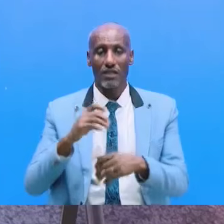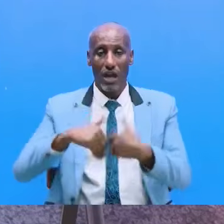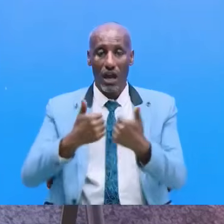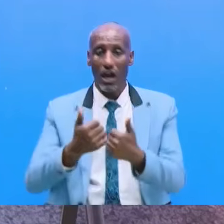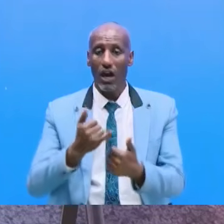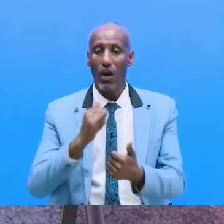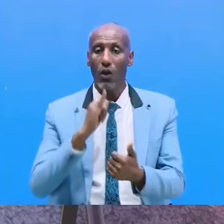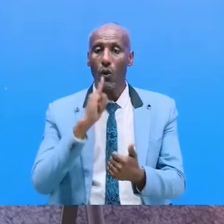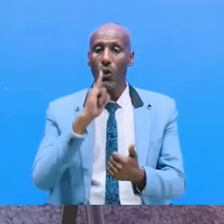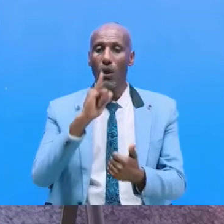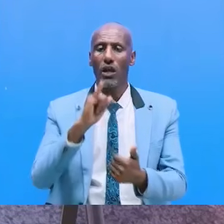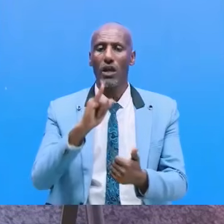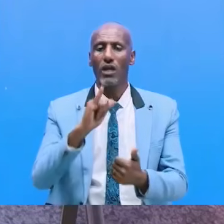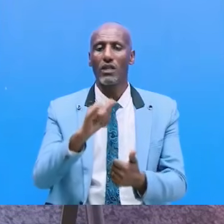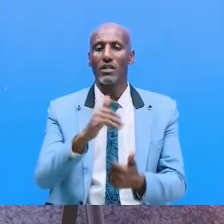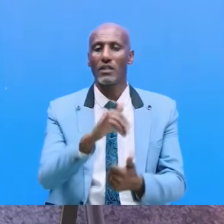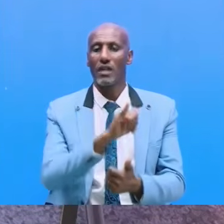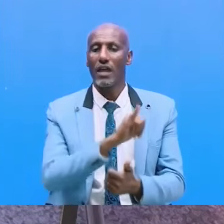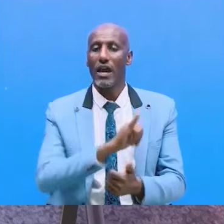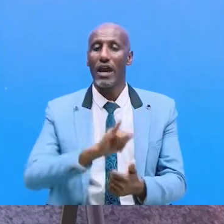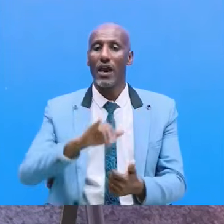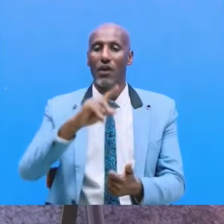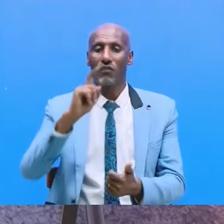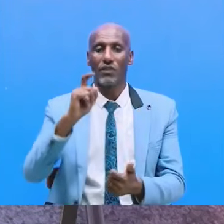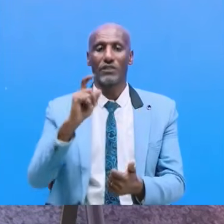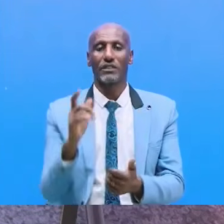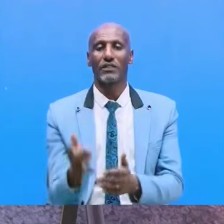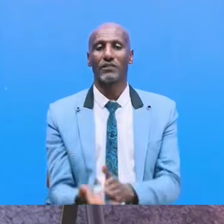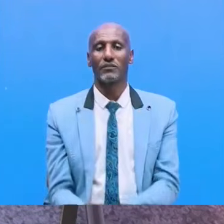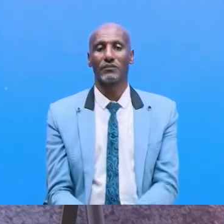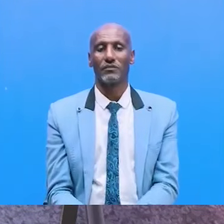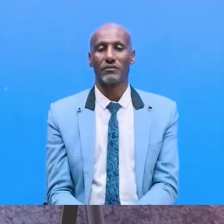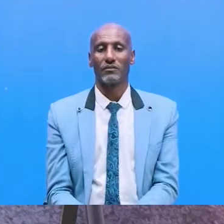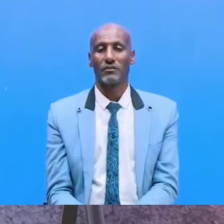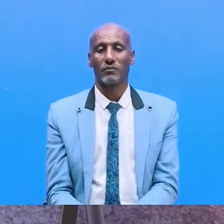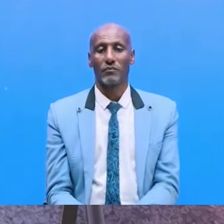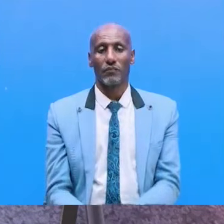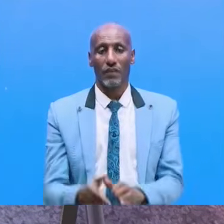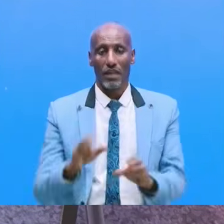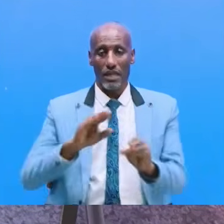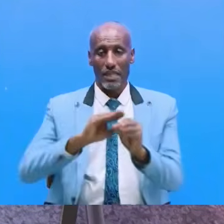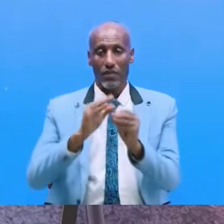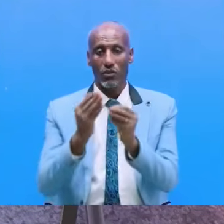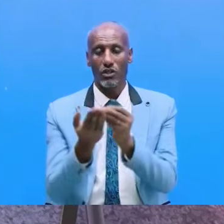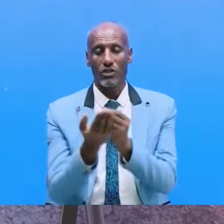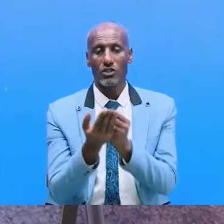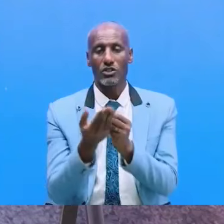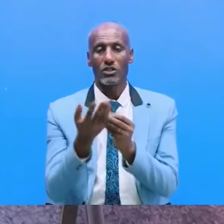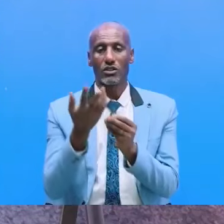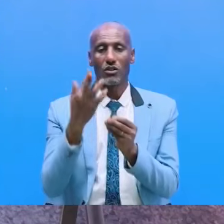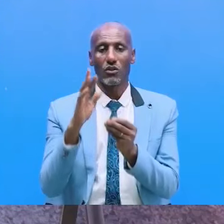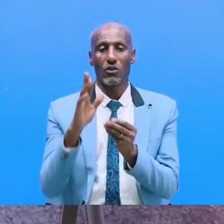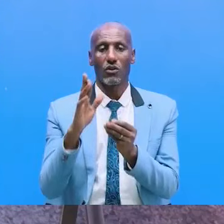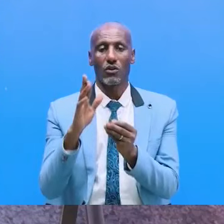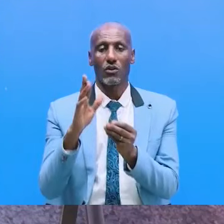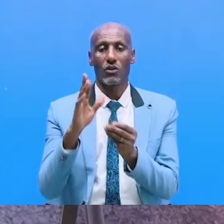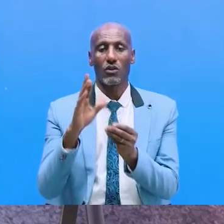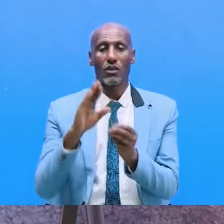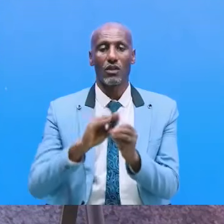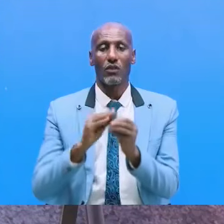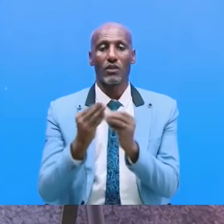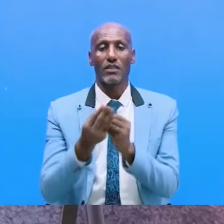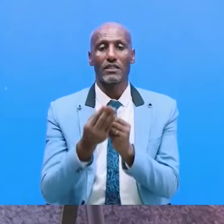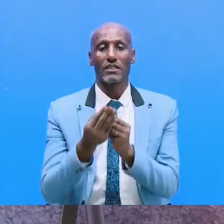also another expression or vocabulary to ask a person the condition, or sometimes it can be also the situation.